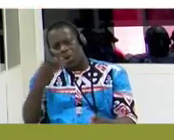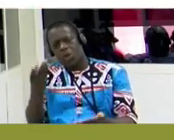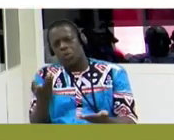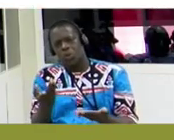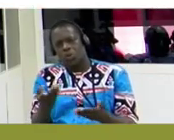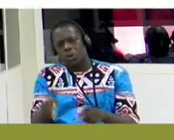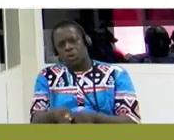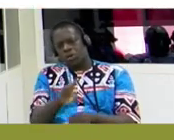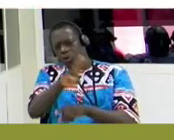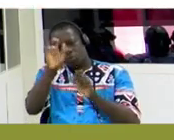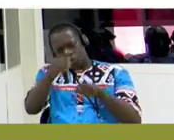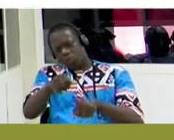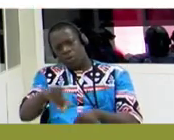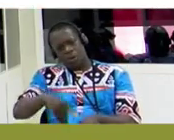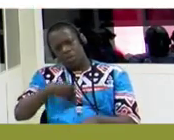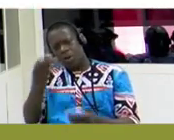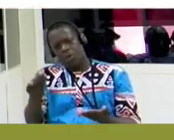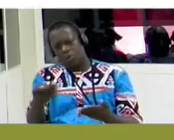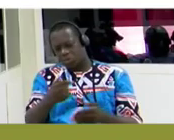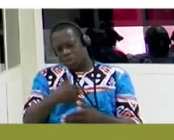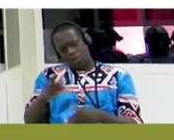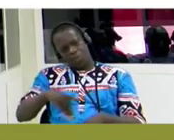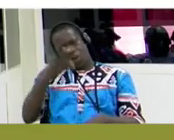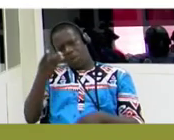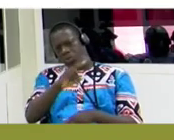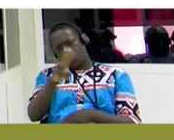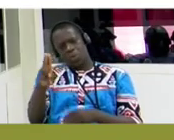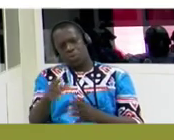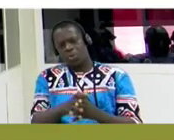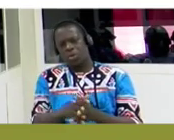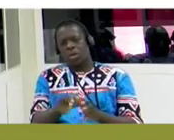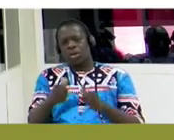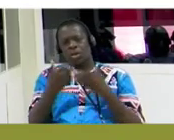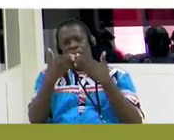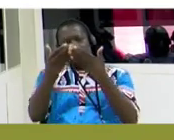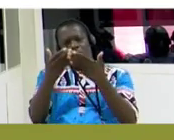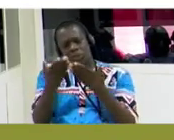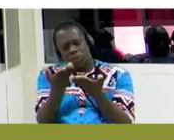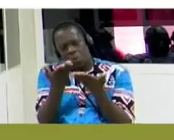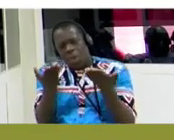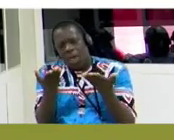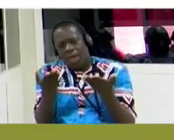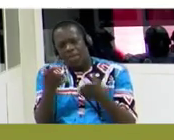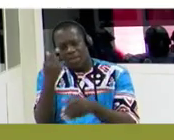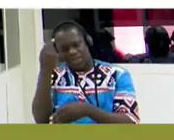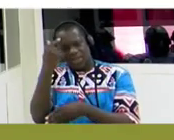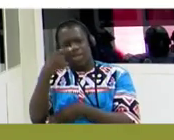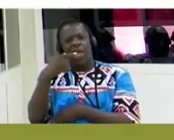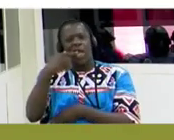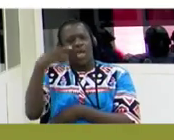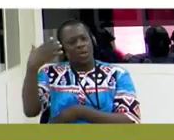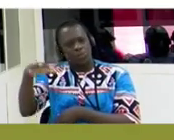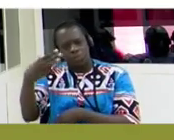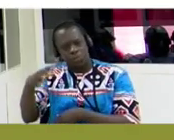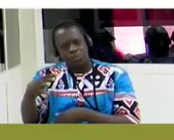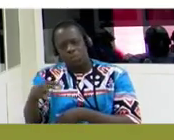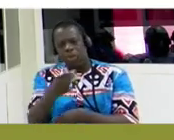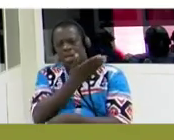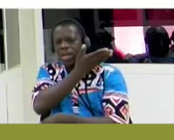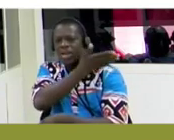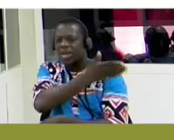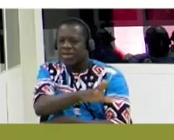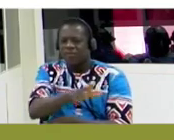I should not be proud. I'm not proud. I told you that's why I'm discouraged and left the army at a very young stage with a rank.